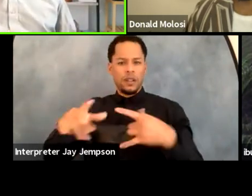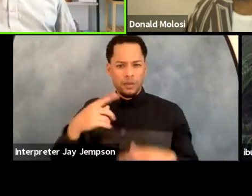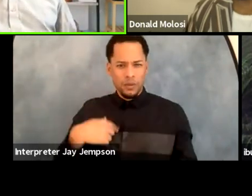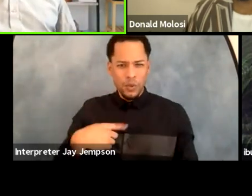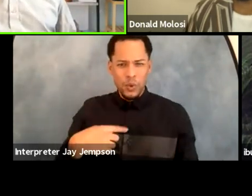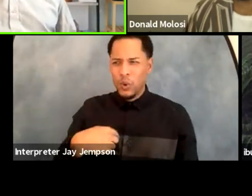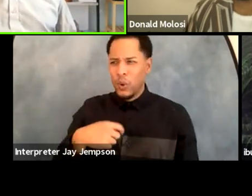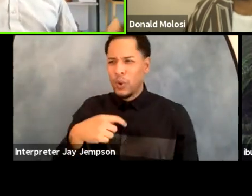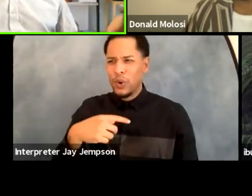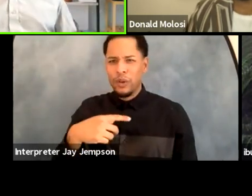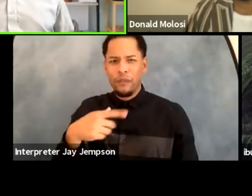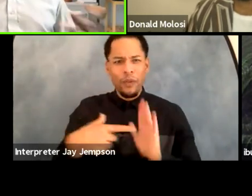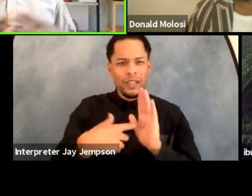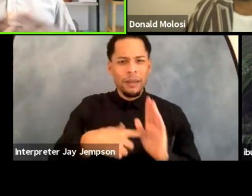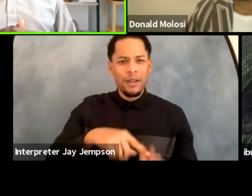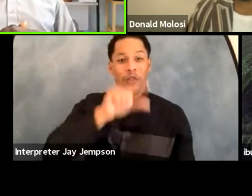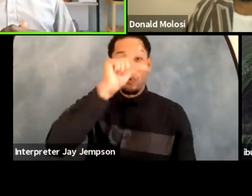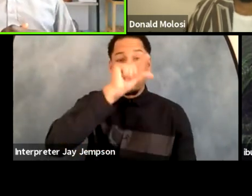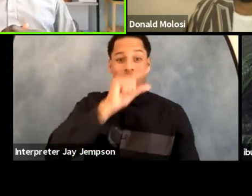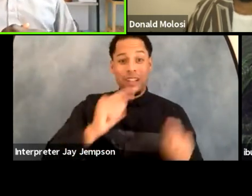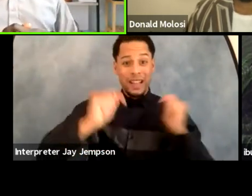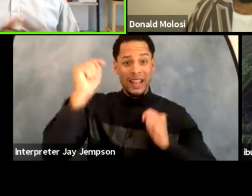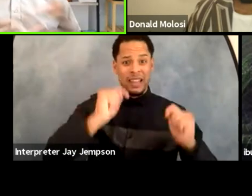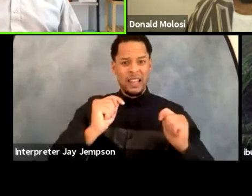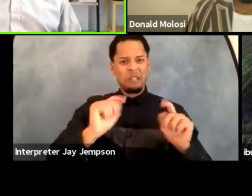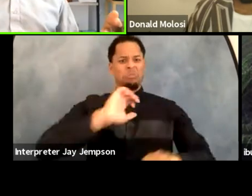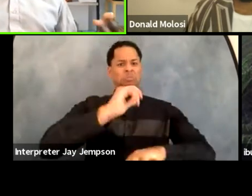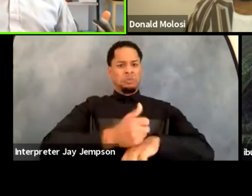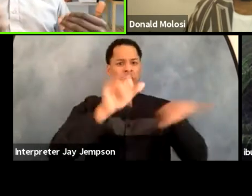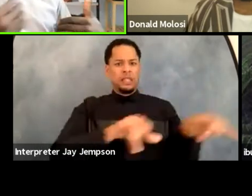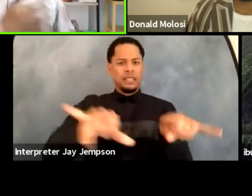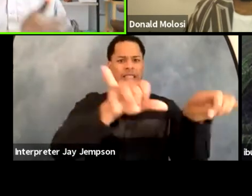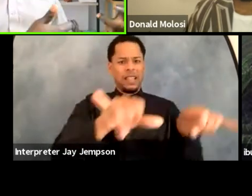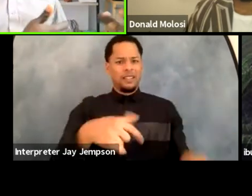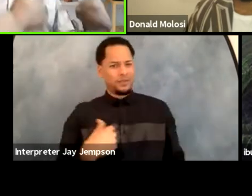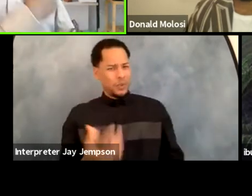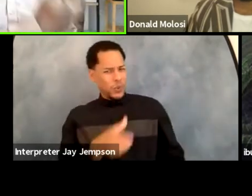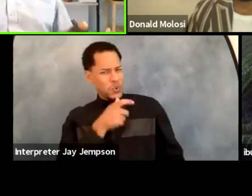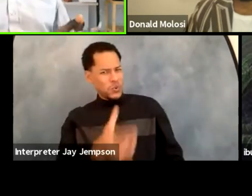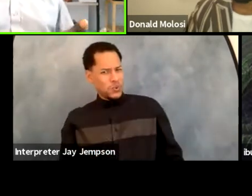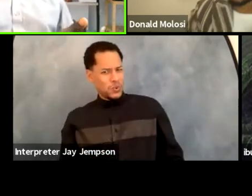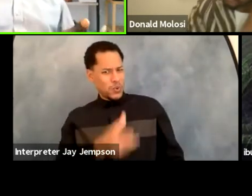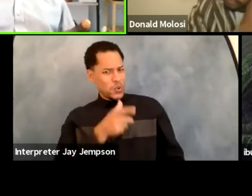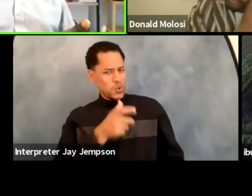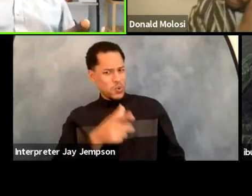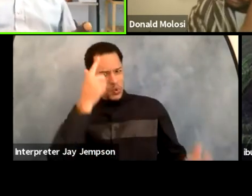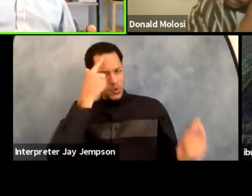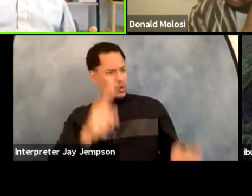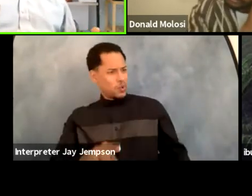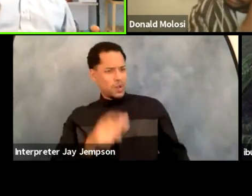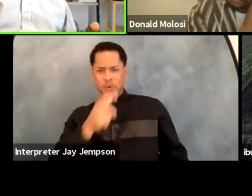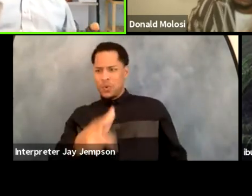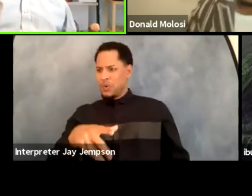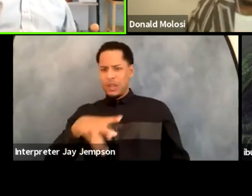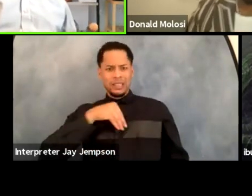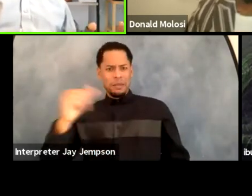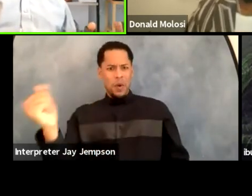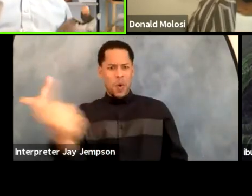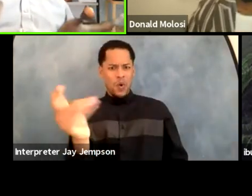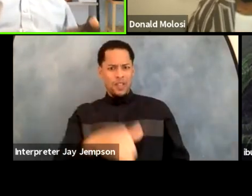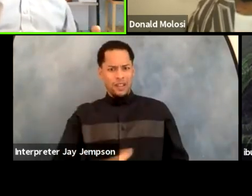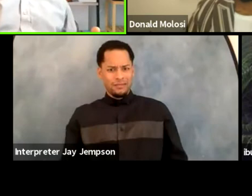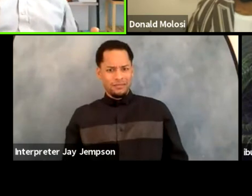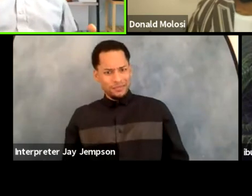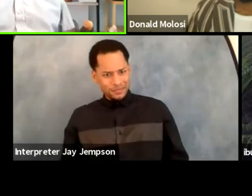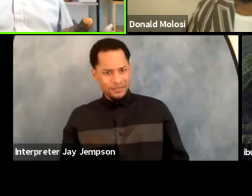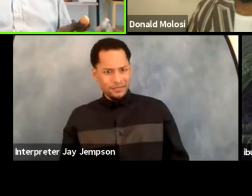right? Who says that, right? You know, thanks to Brecht that came to debunk that idea. That you know